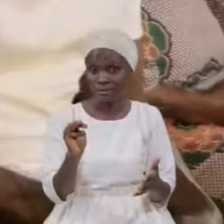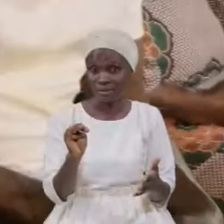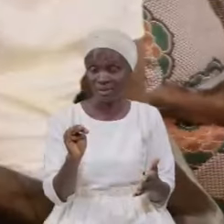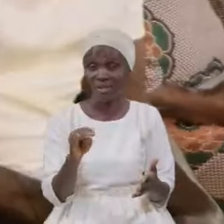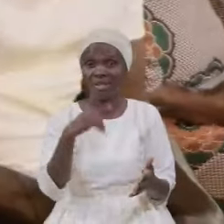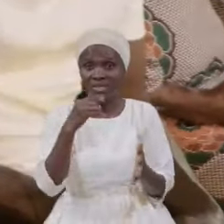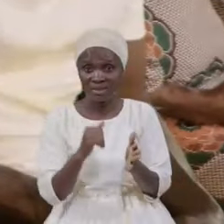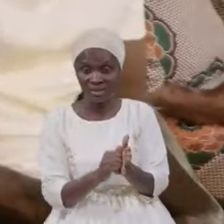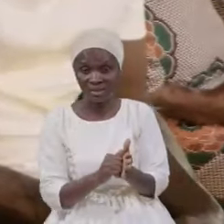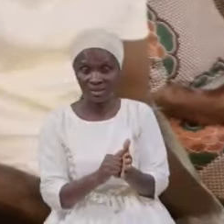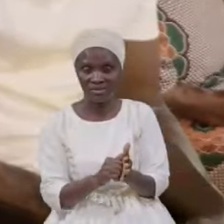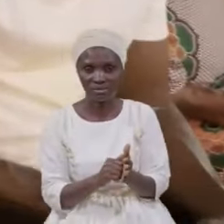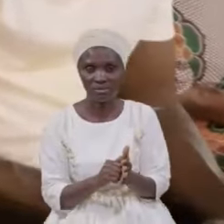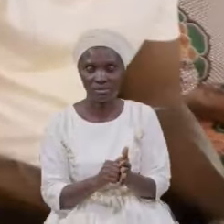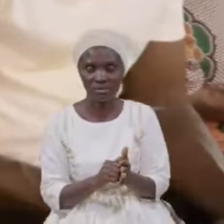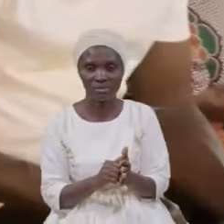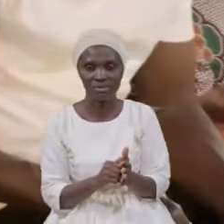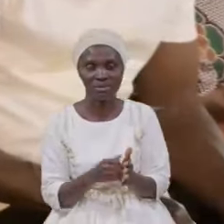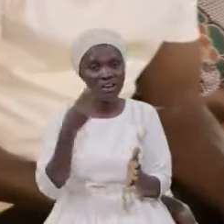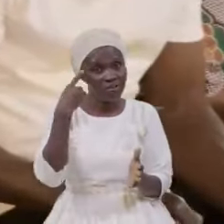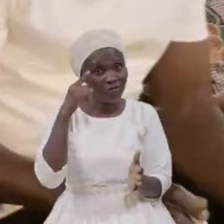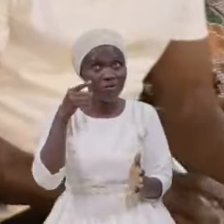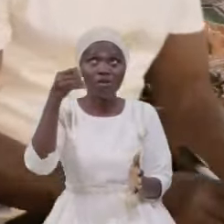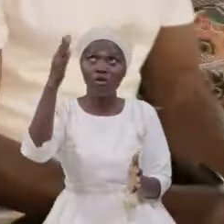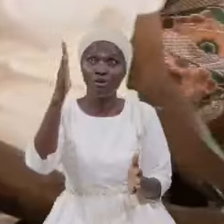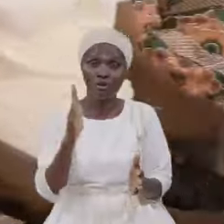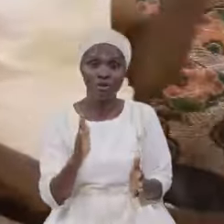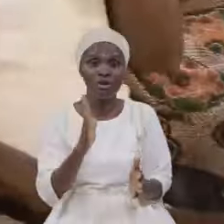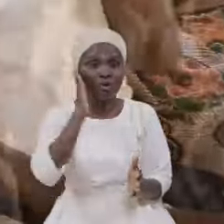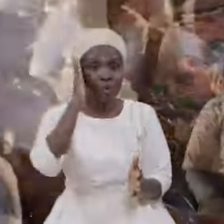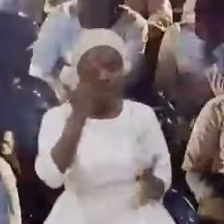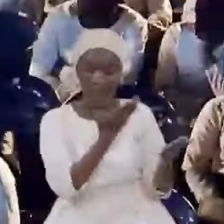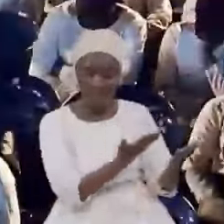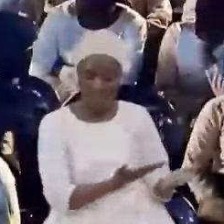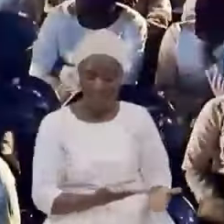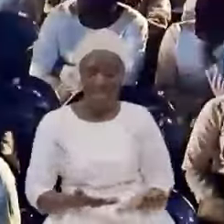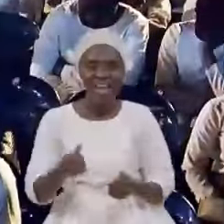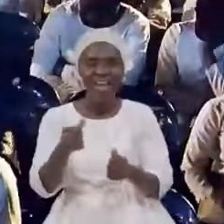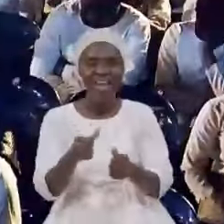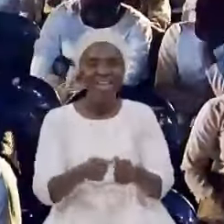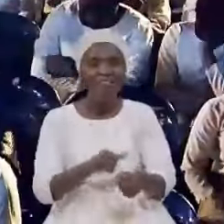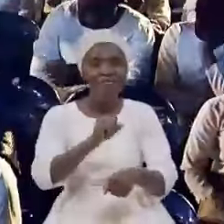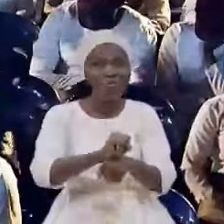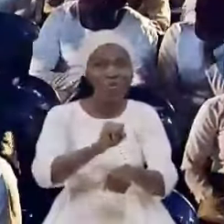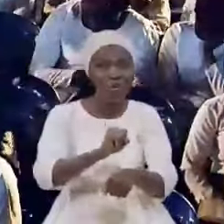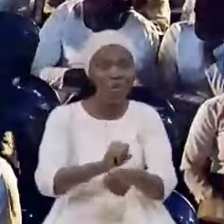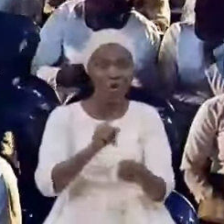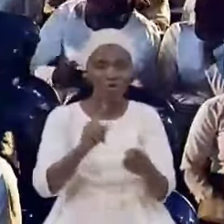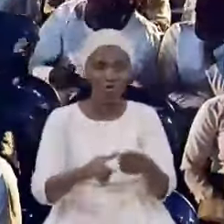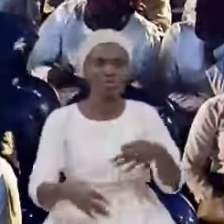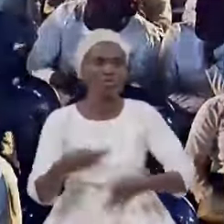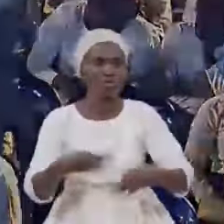shall bring every work unto judgment. God shall bring